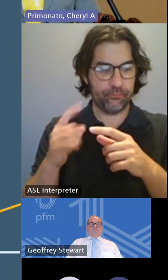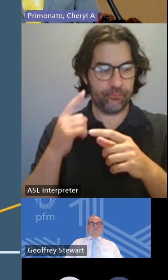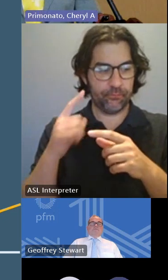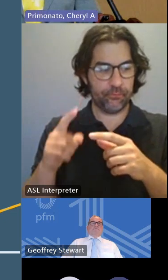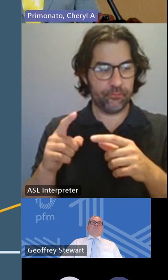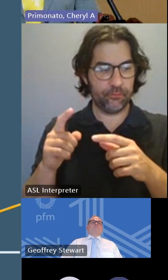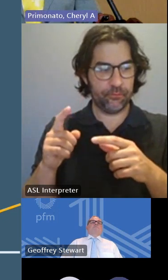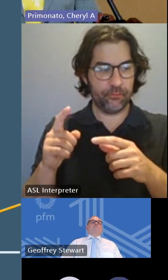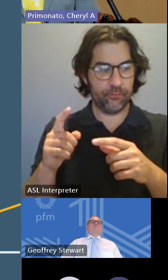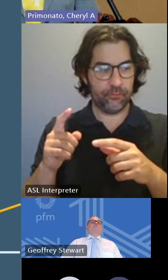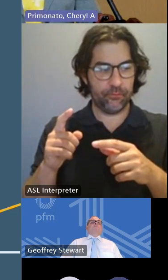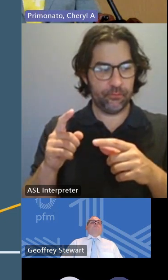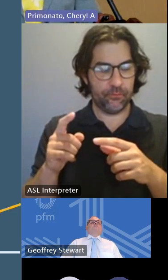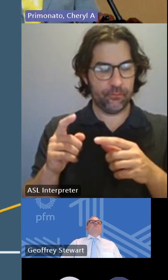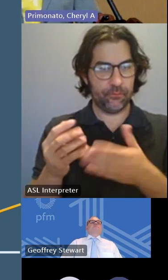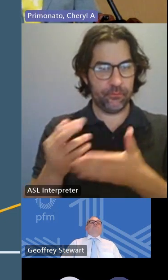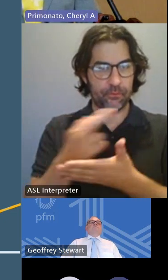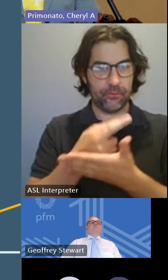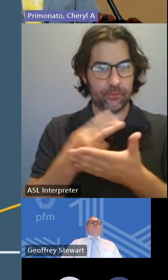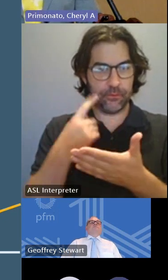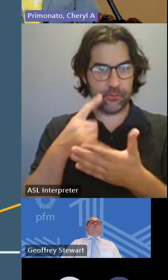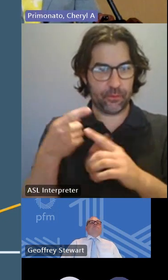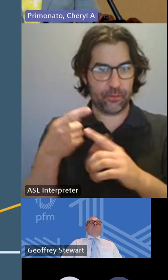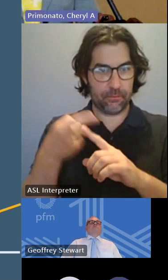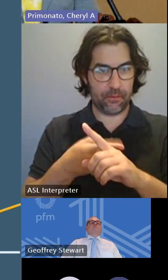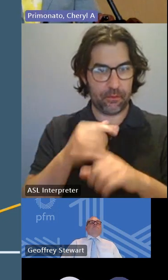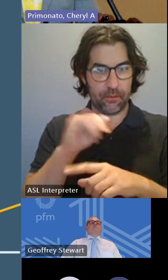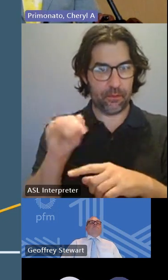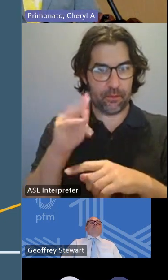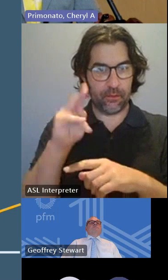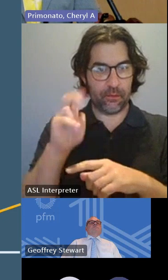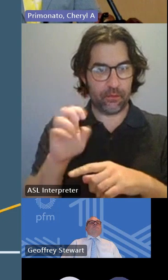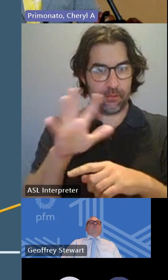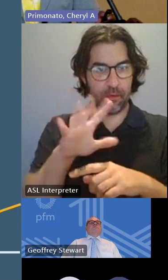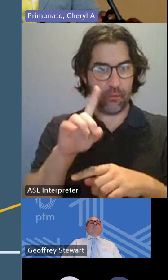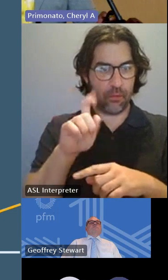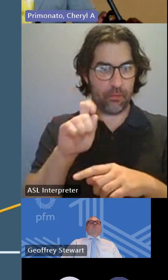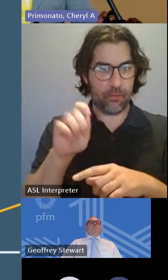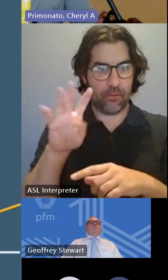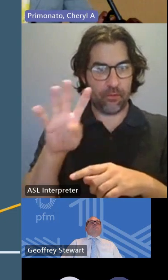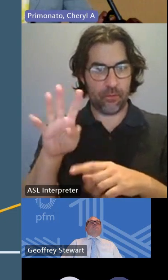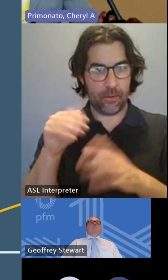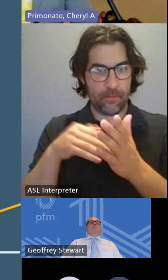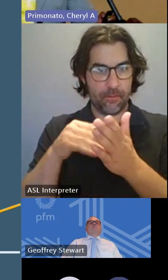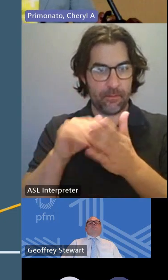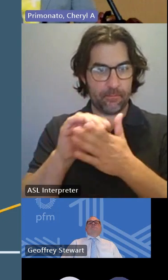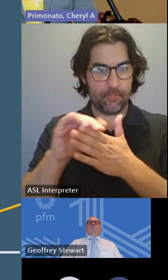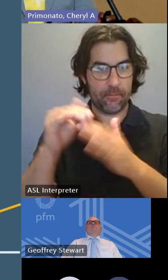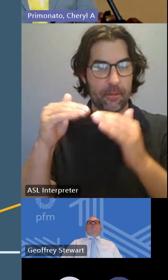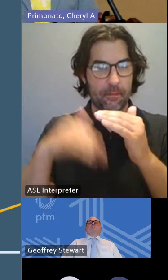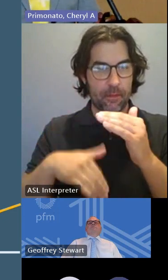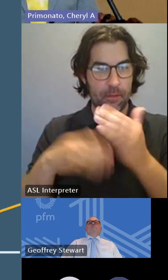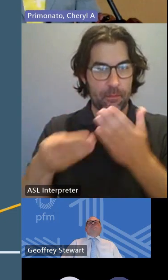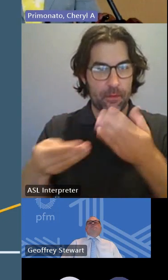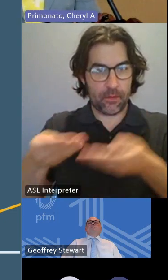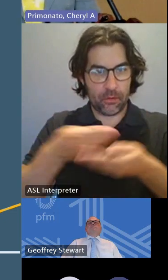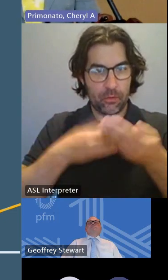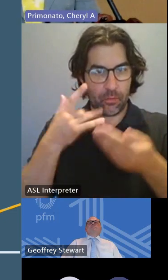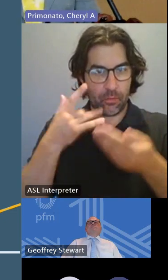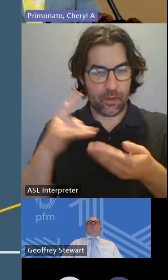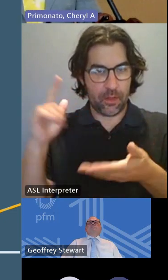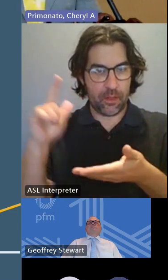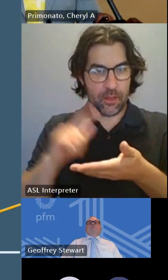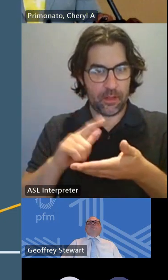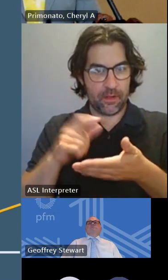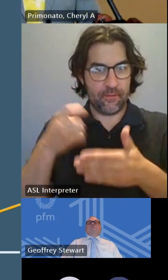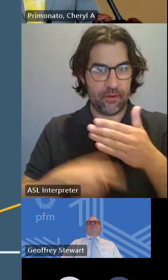For revenues for the month of June, we're about $1.4 million below budget, and that is due to lower fares than